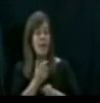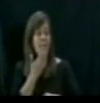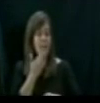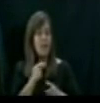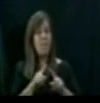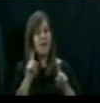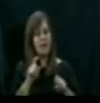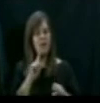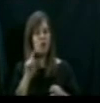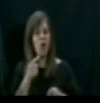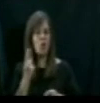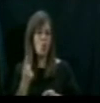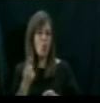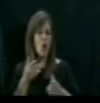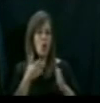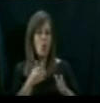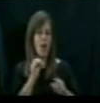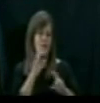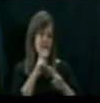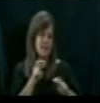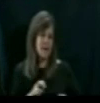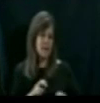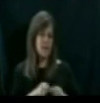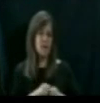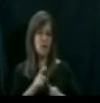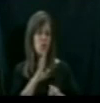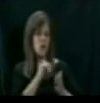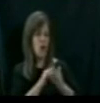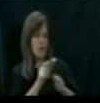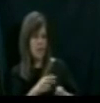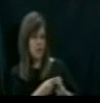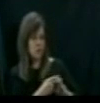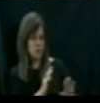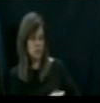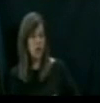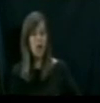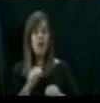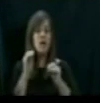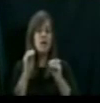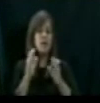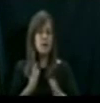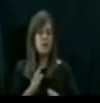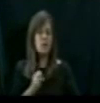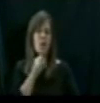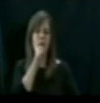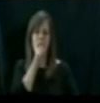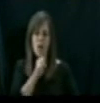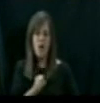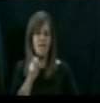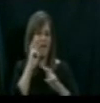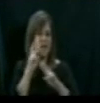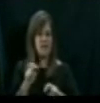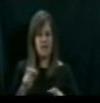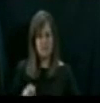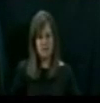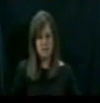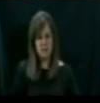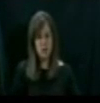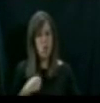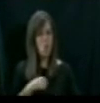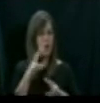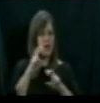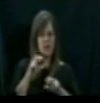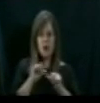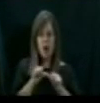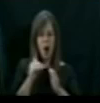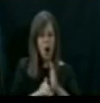Tests are only one form of assessment, so let me talk about that just a second. Teachers love assessments. We assess